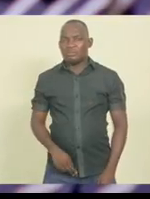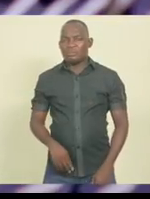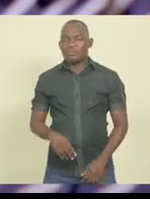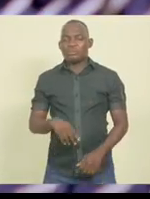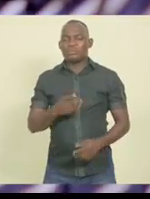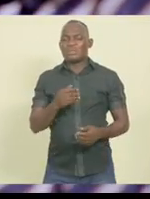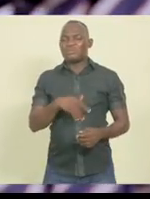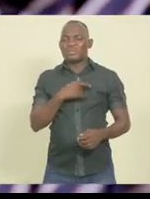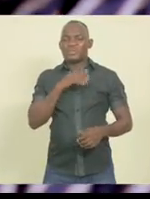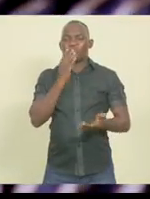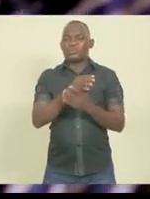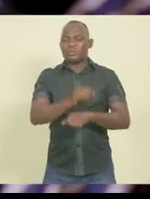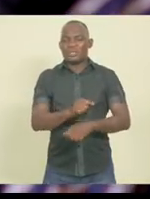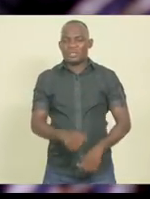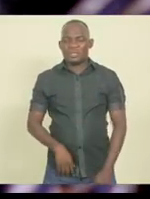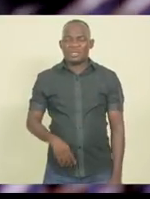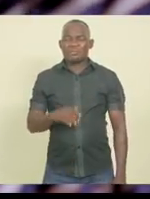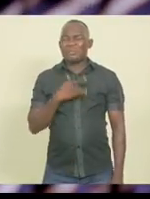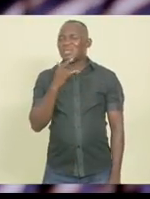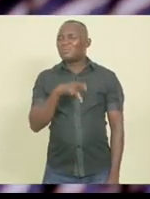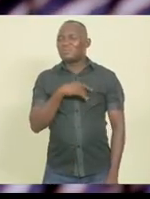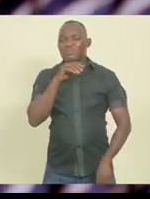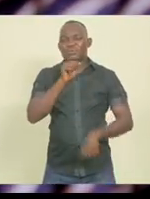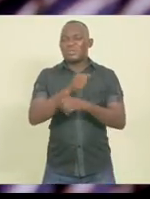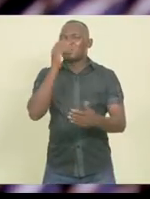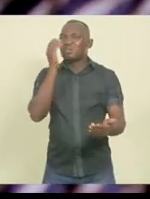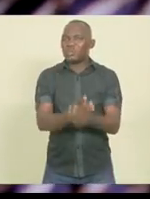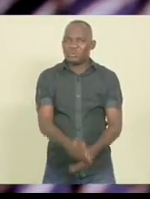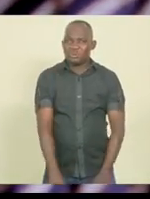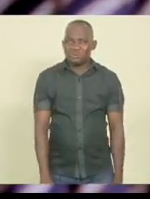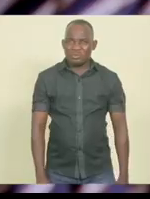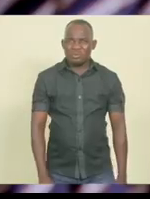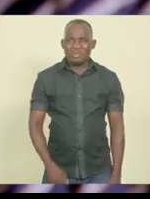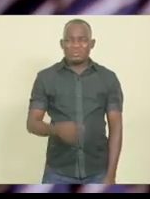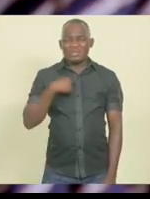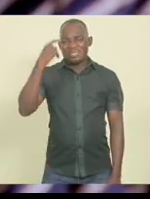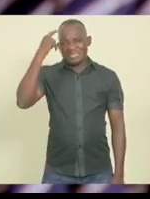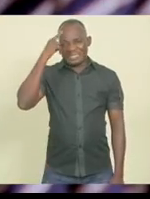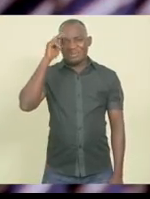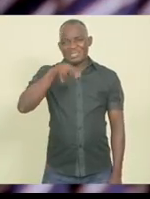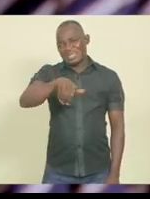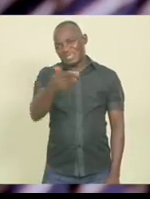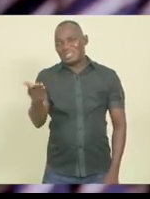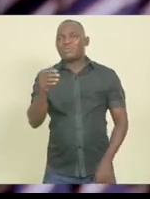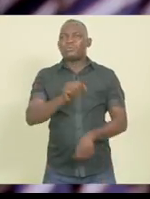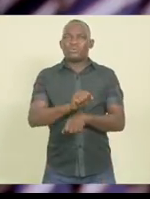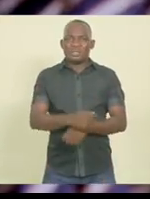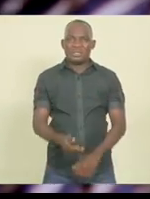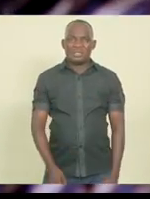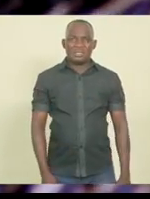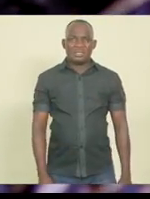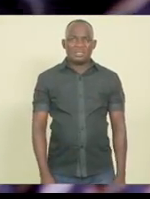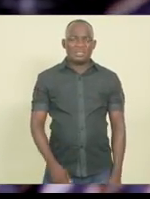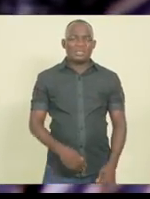Work. I feel that I should be doing something more. Like there's more I